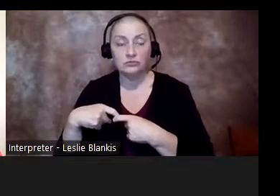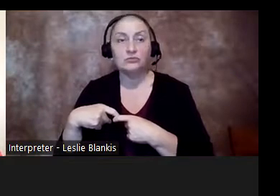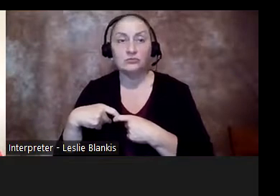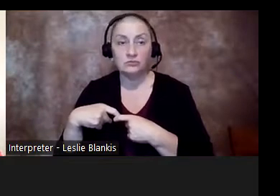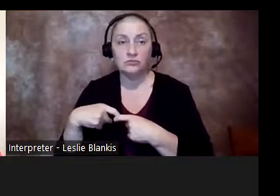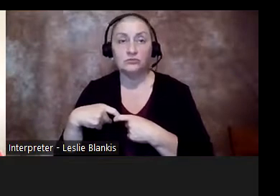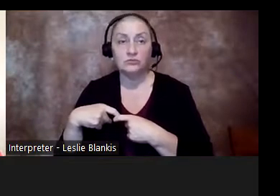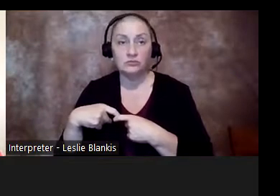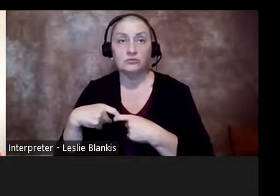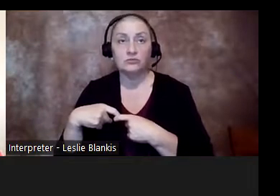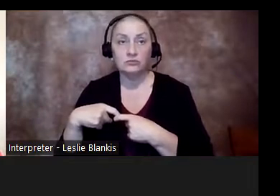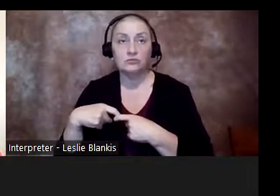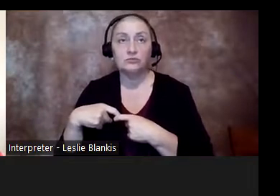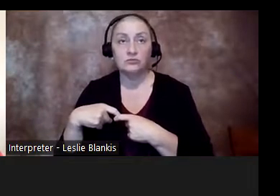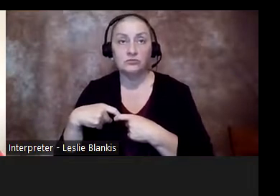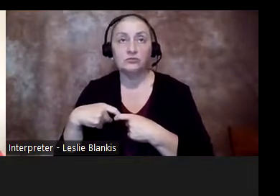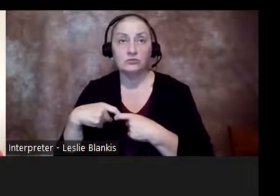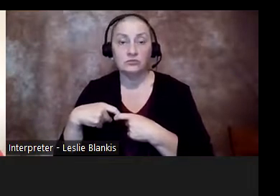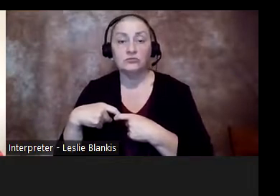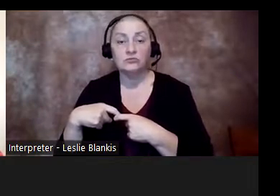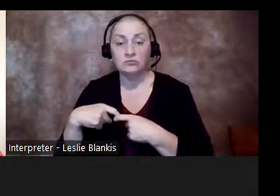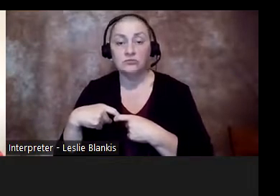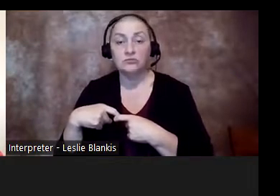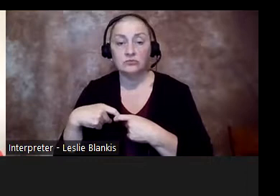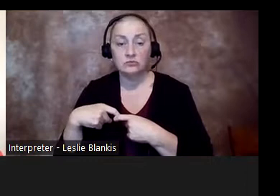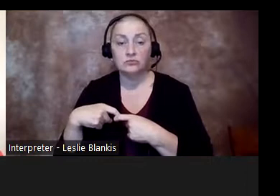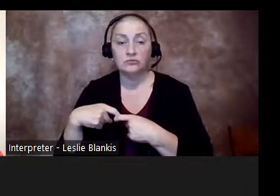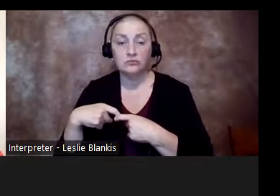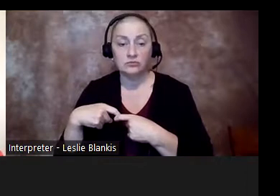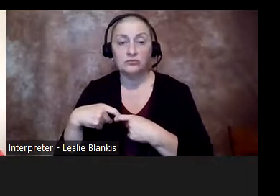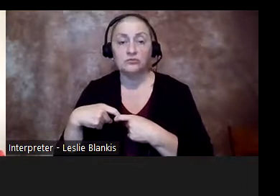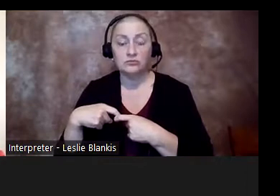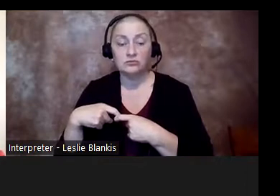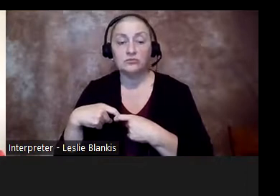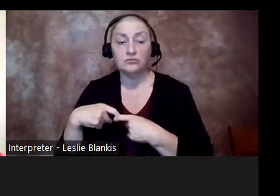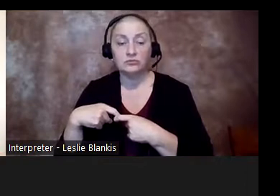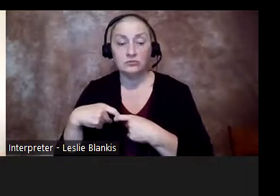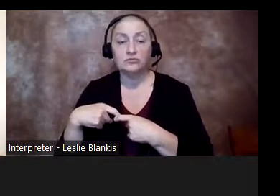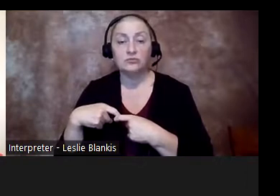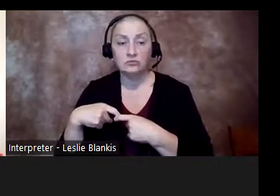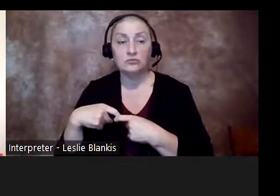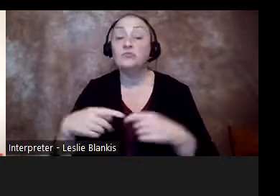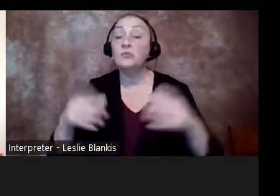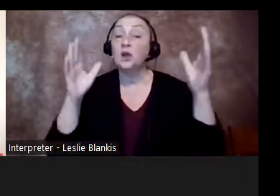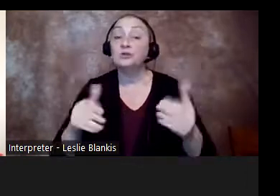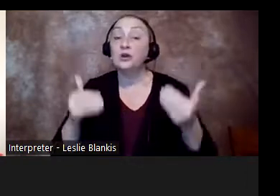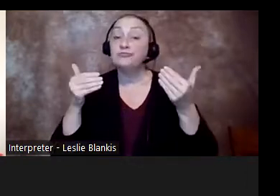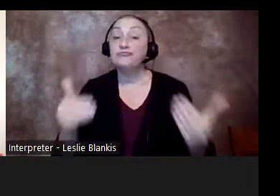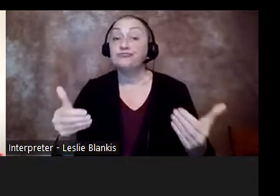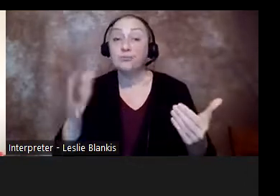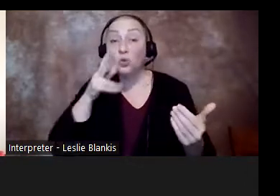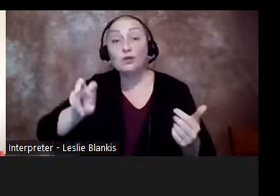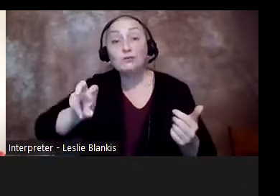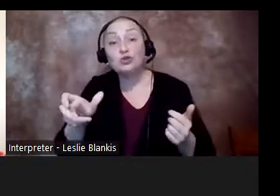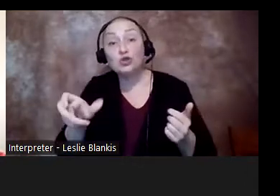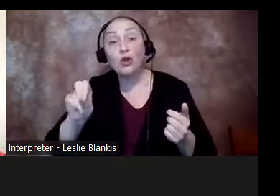algún problema o alguna pregunta con esta tecnología, por favor comuníqueselo al grupo completo a través del chat. Okay, let's go ahead and turn the channels on, and thanks